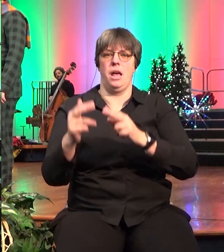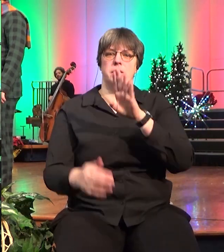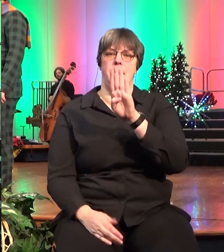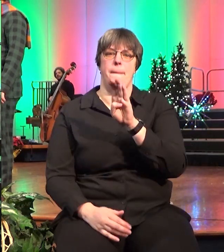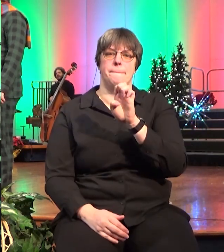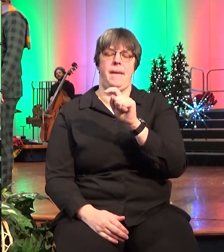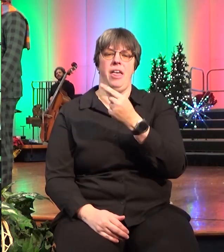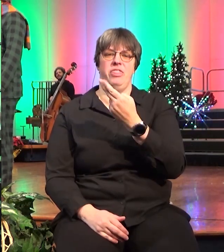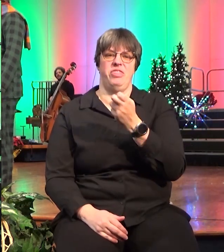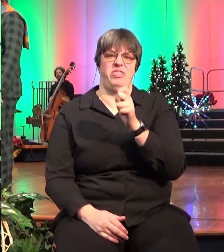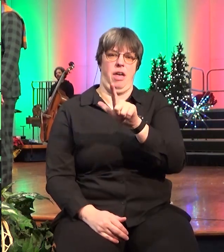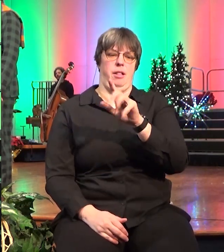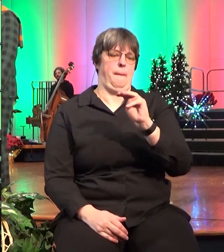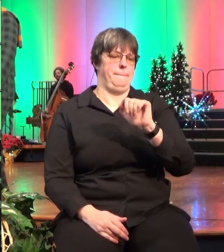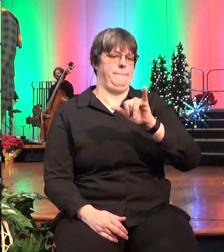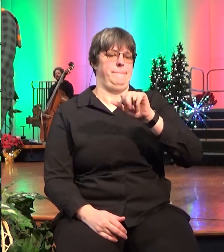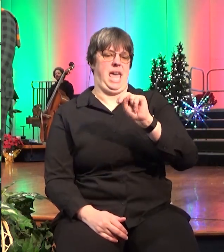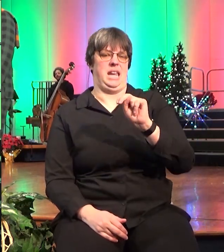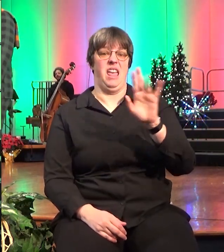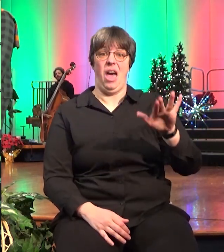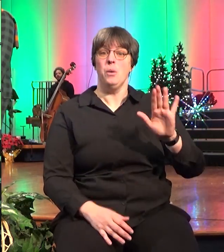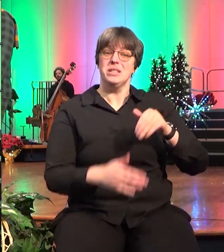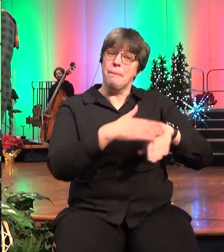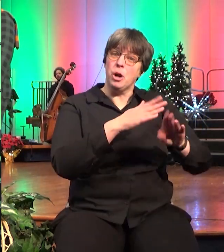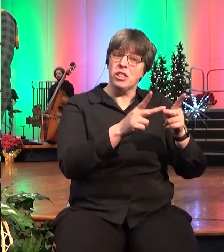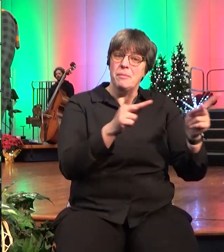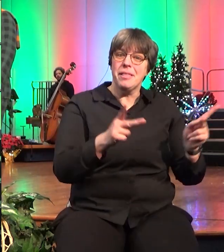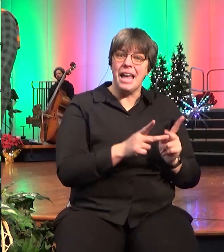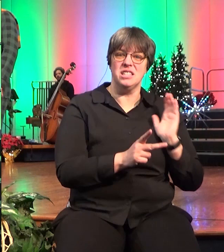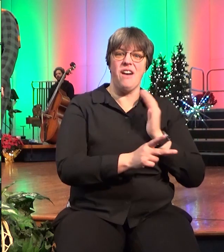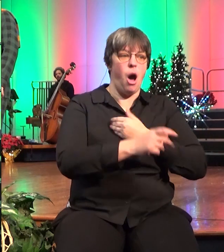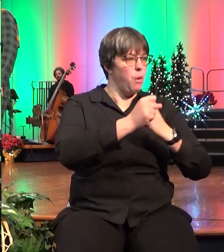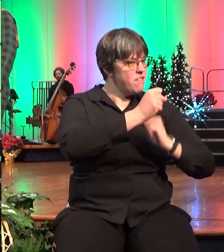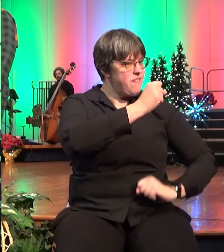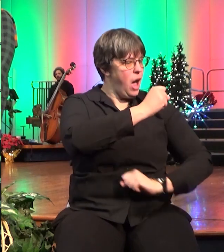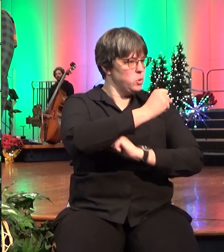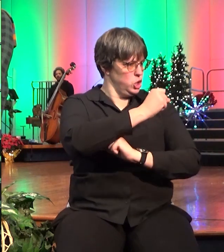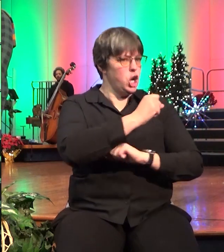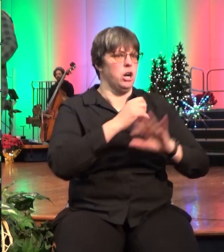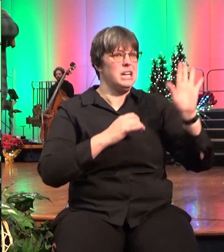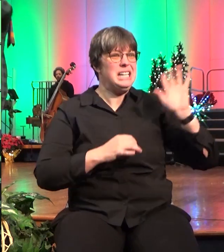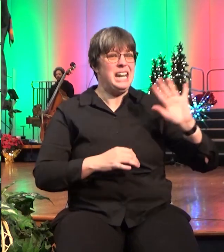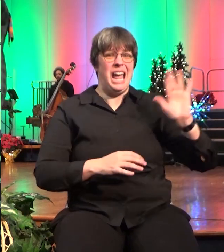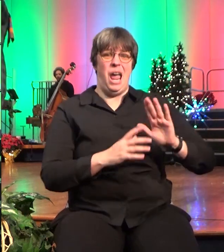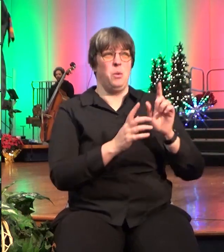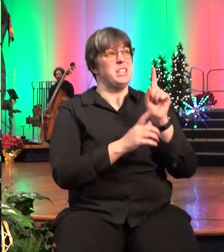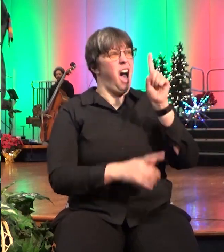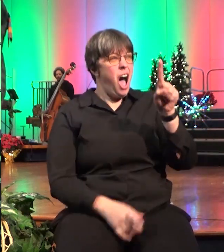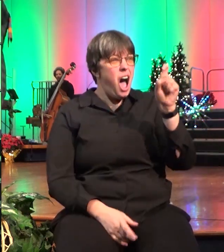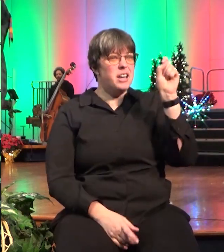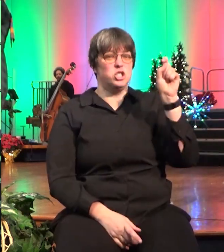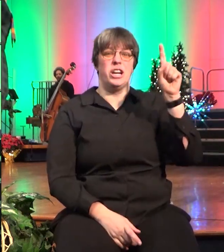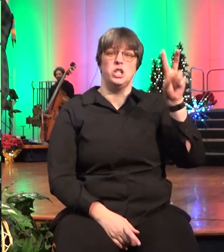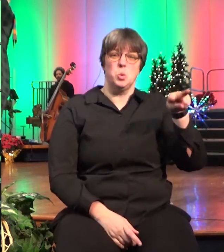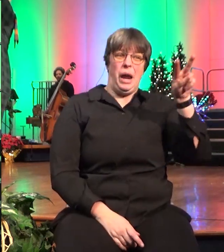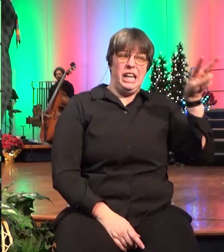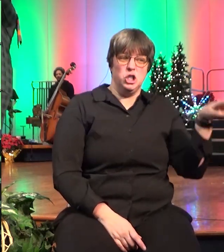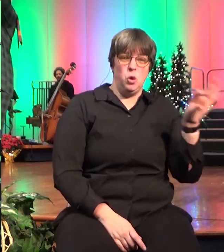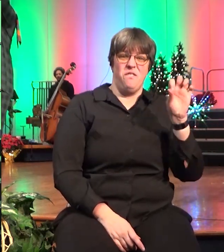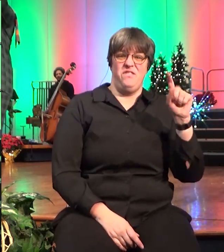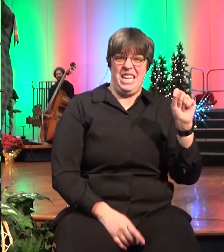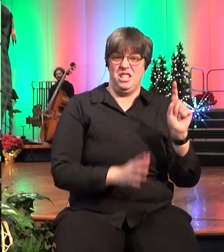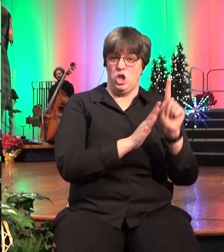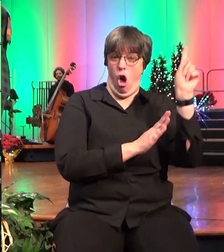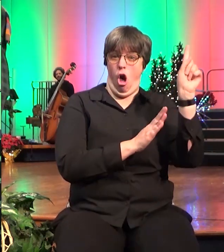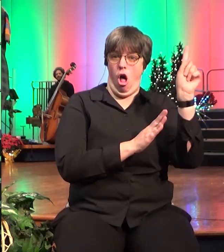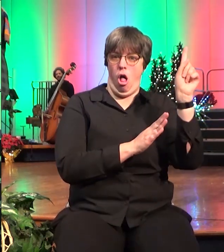Ernest Holmes, in 2008, and it stood 122 feet tall? That is awesome. I know. Can